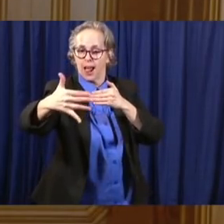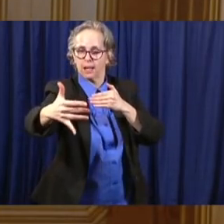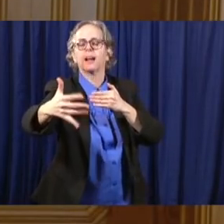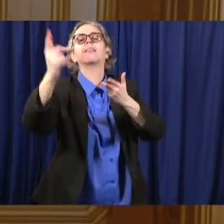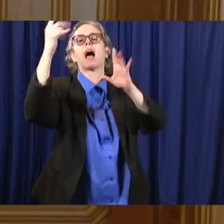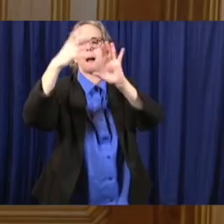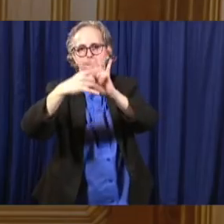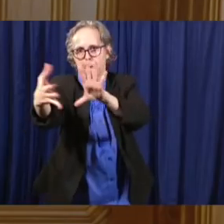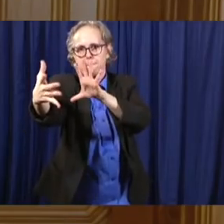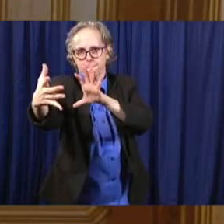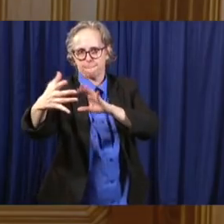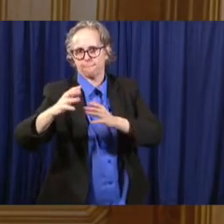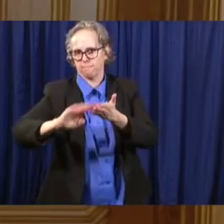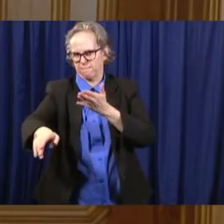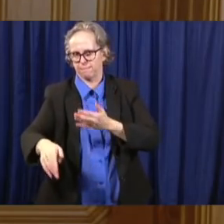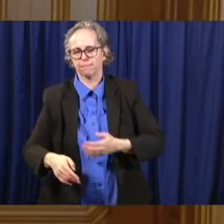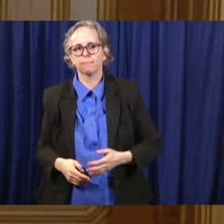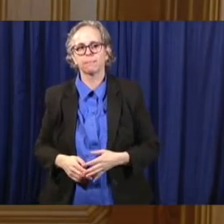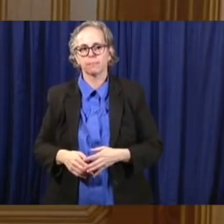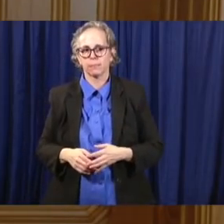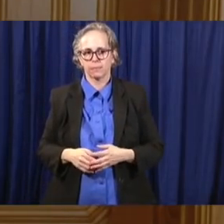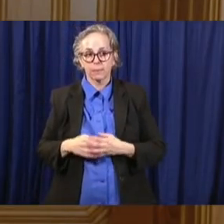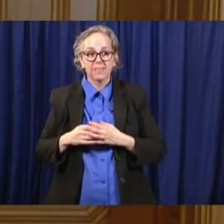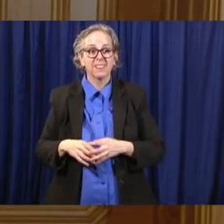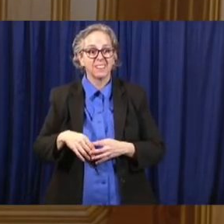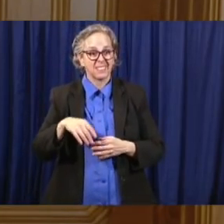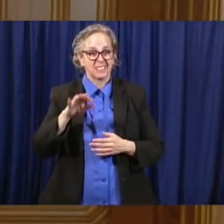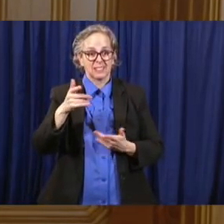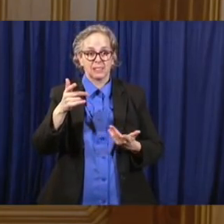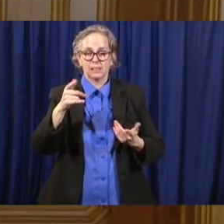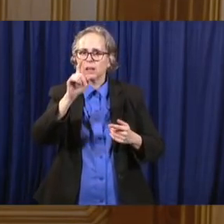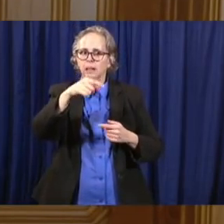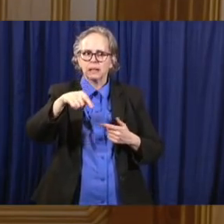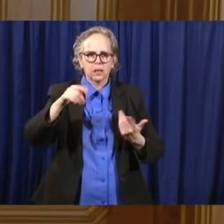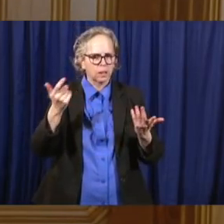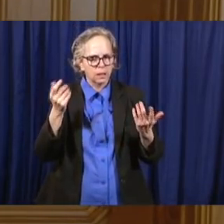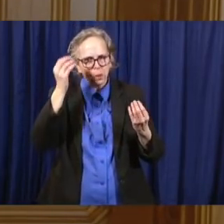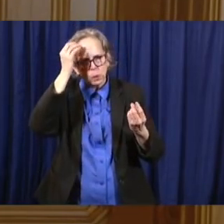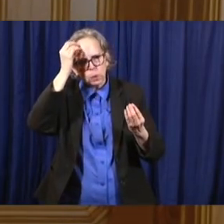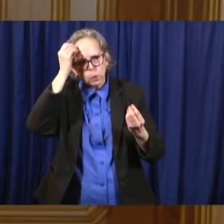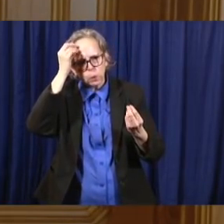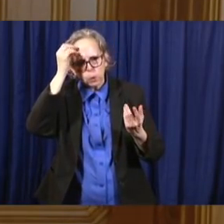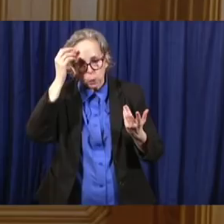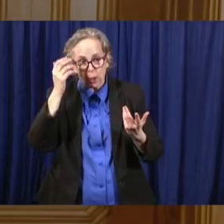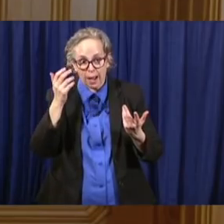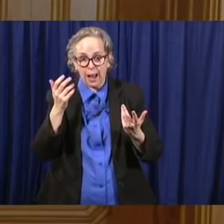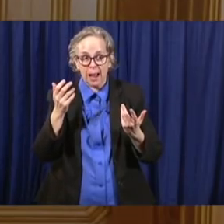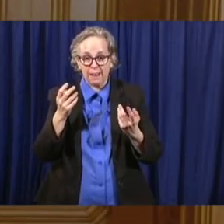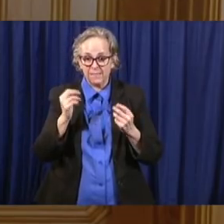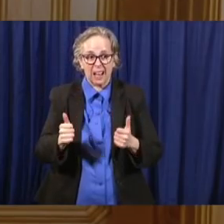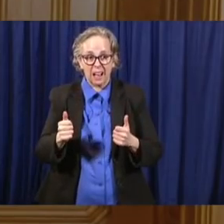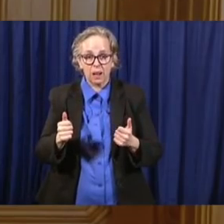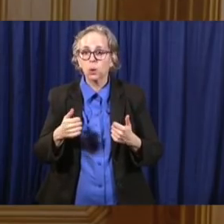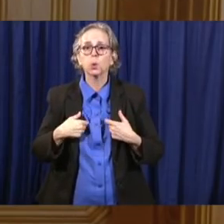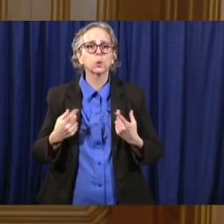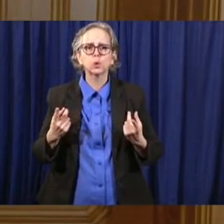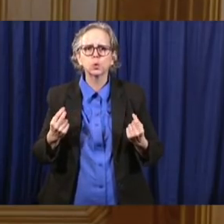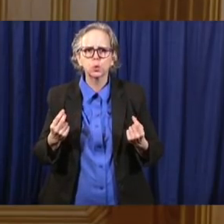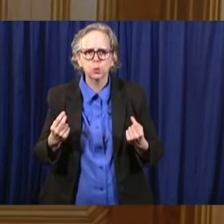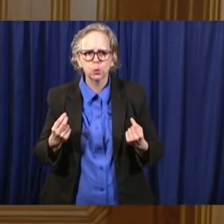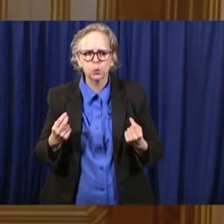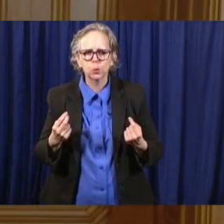judicial release, and the need to consider these cases quickly, I'm taking the following action. We are asking judges